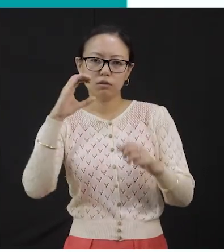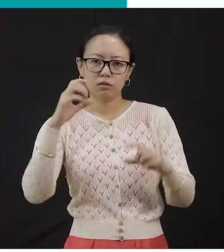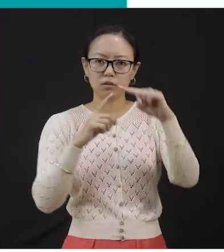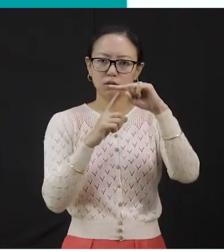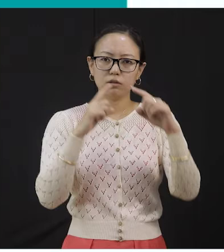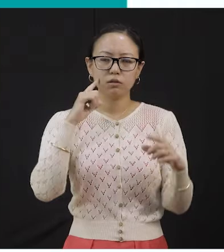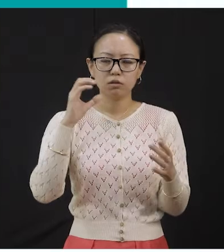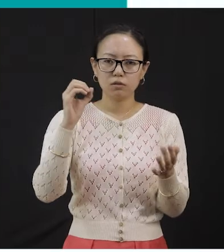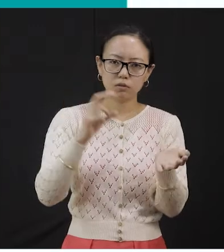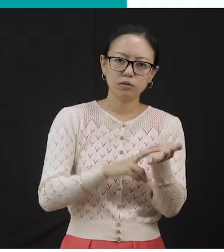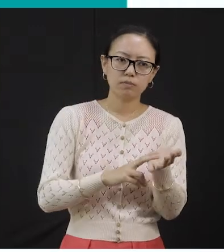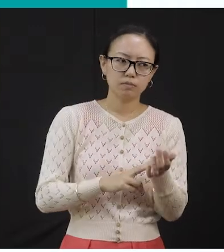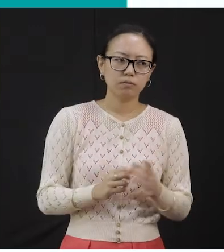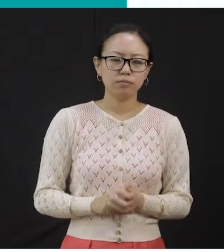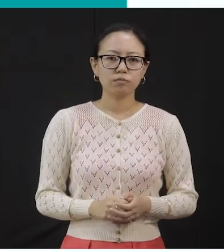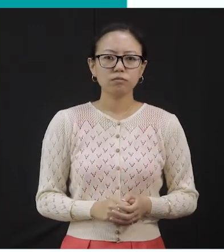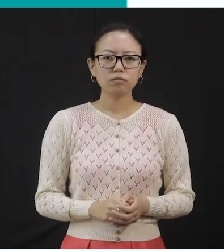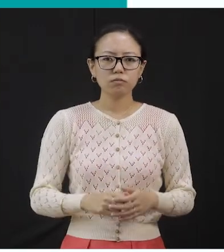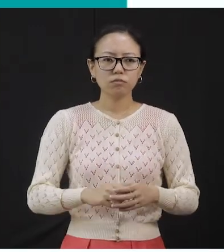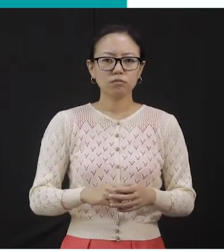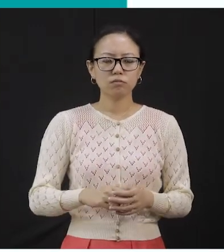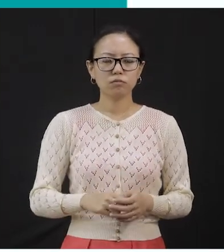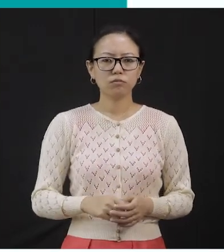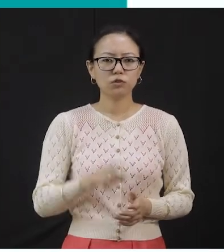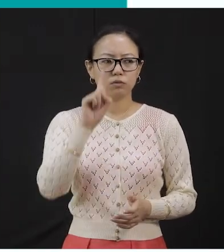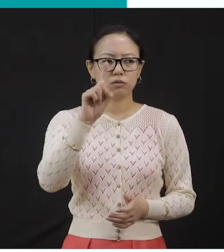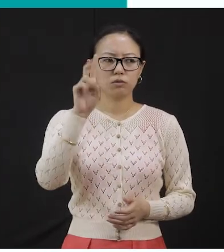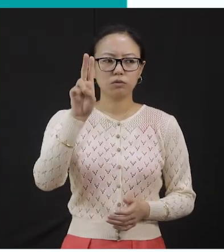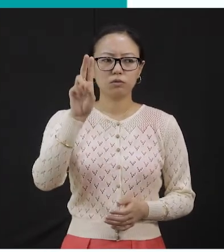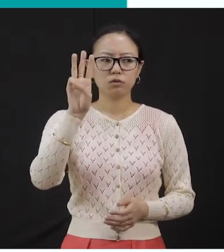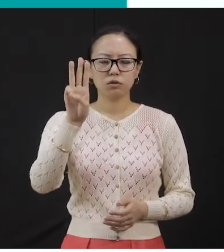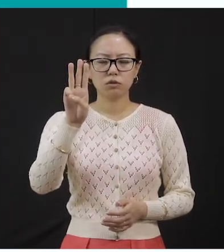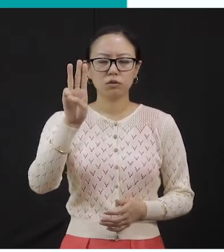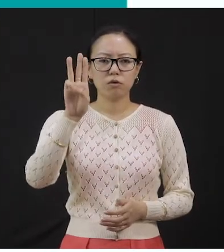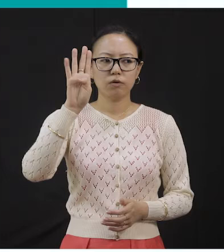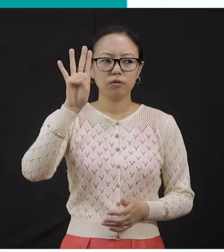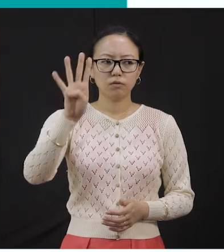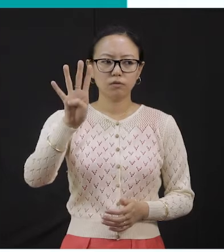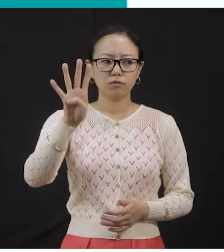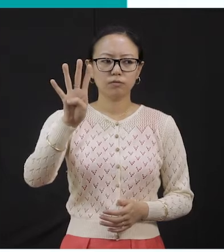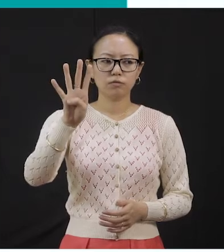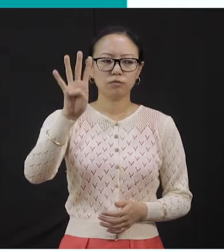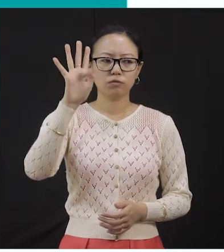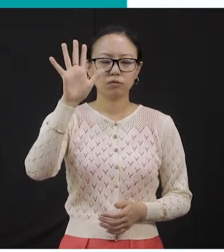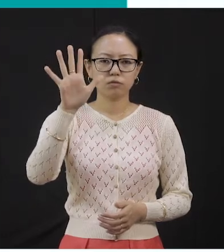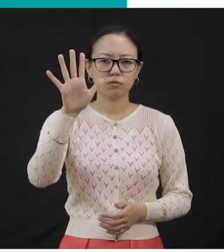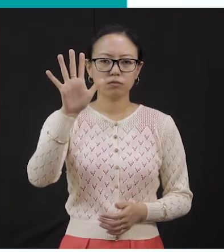How many hats are here now? 1, 2, 3,